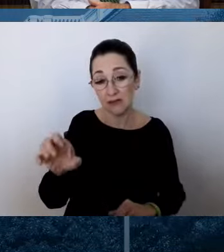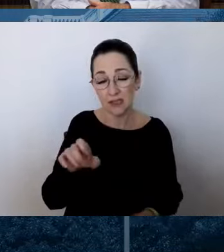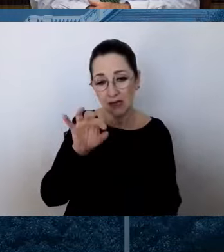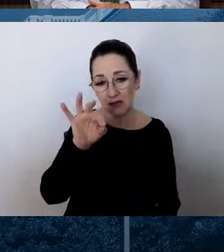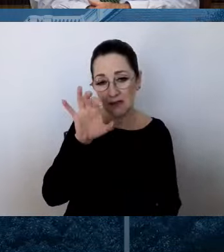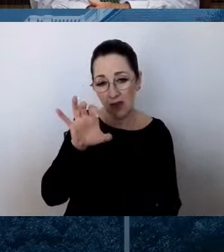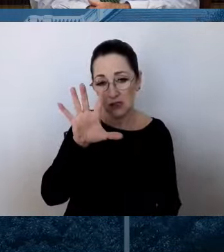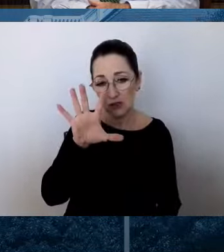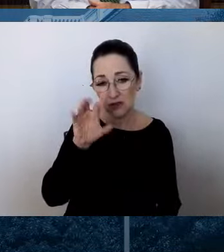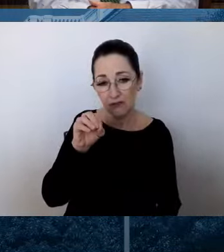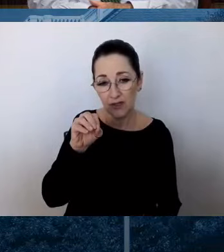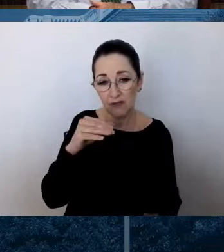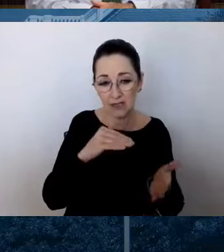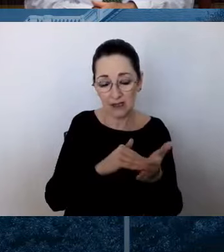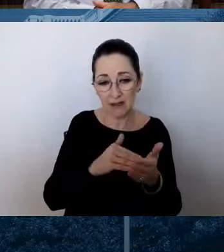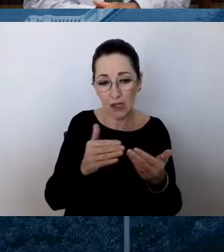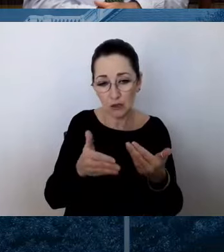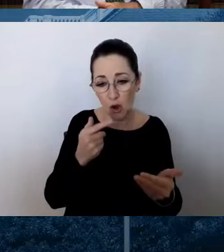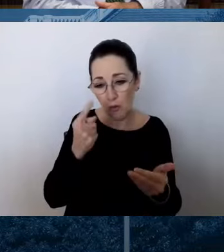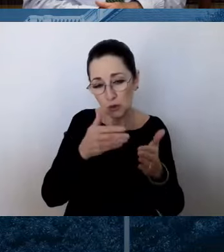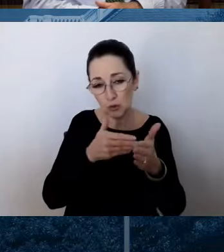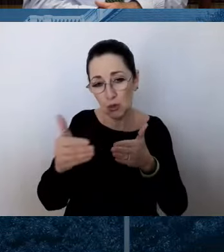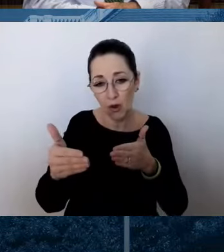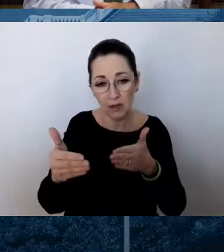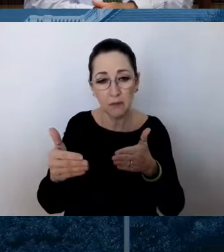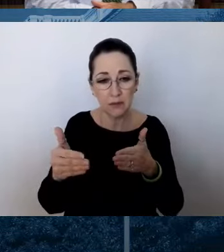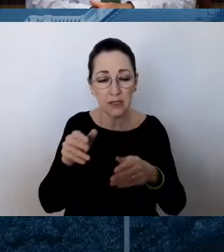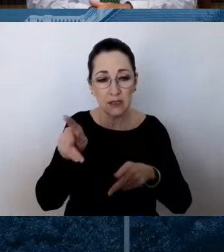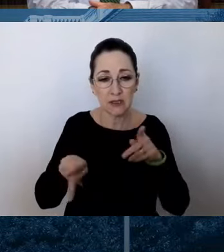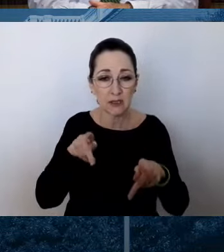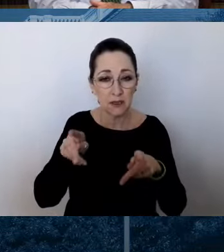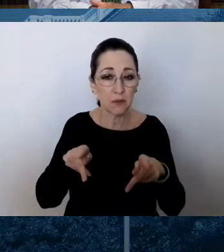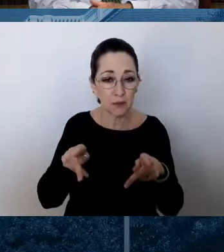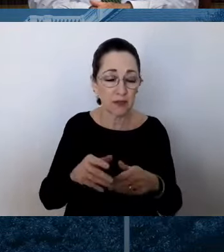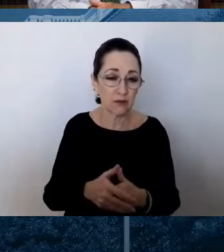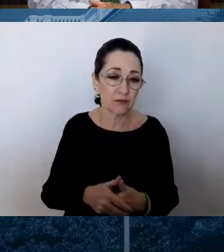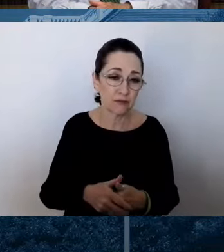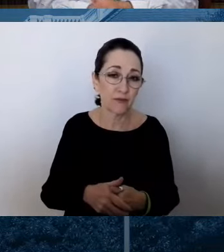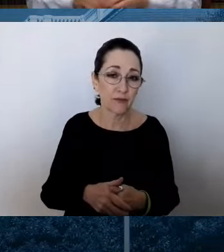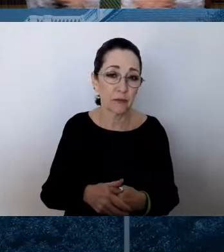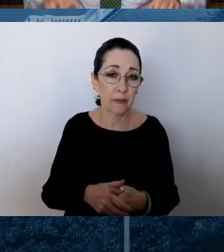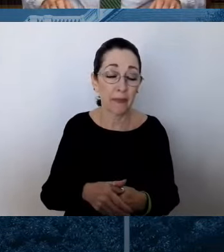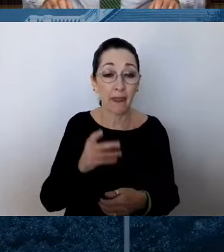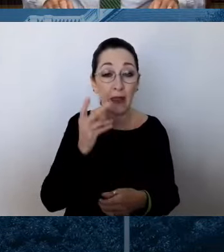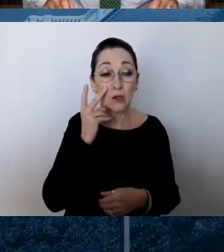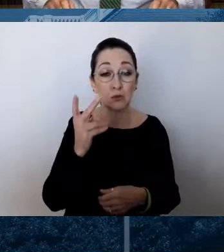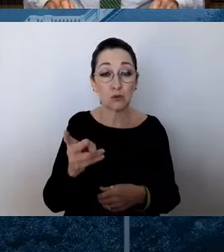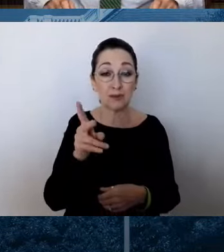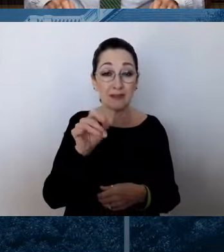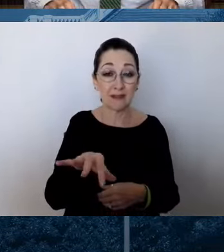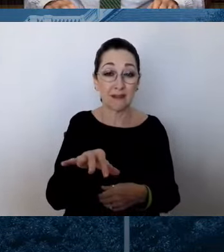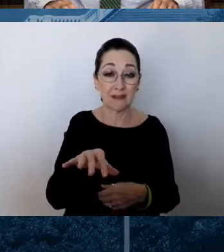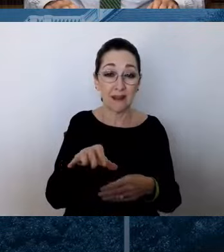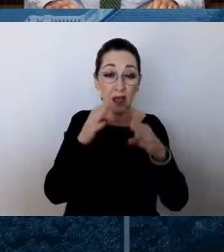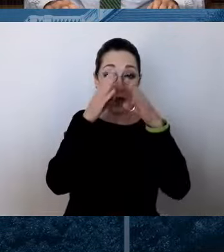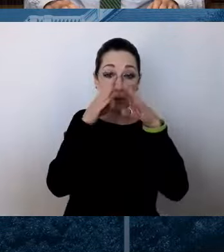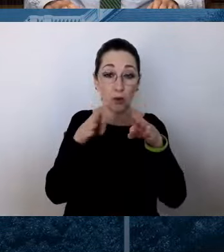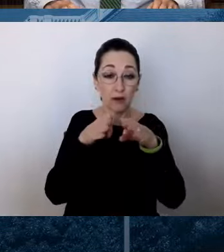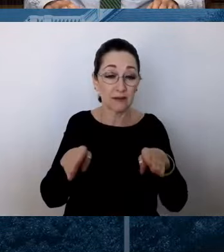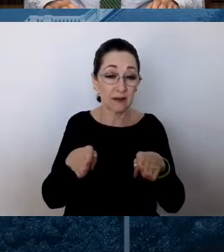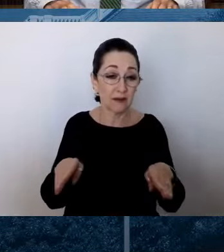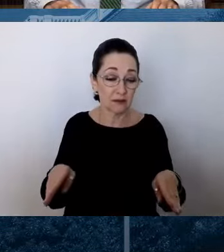950,000, closing in on 1 million people, so you can do your math there. Here's the breakdown under that, the percentage